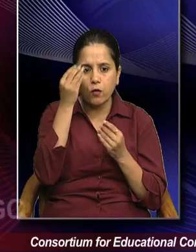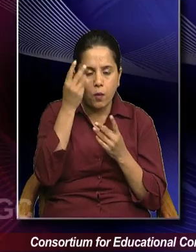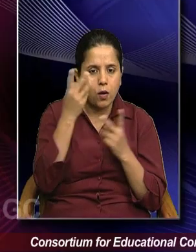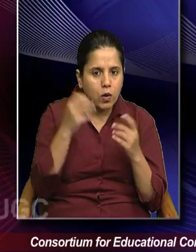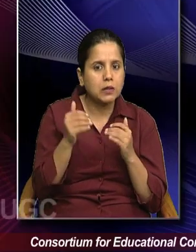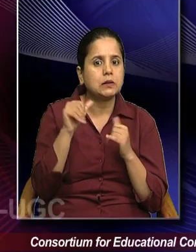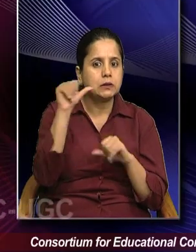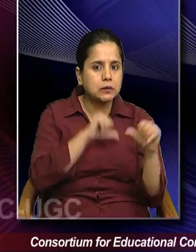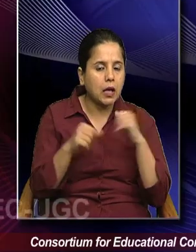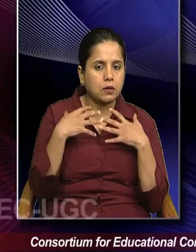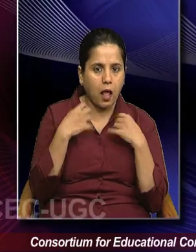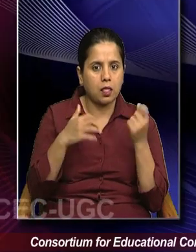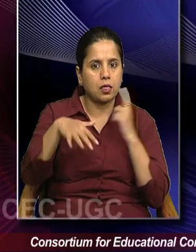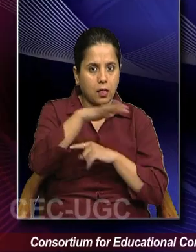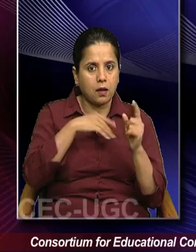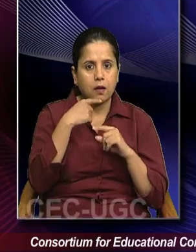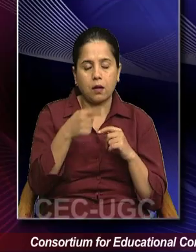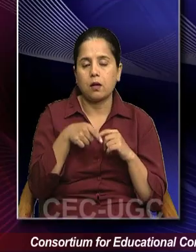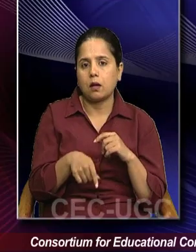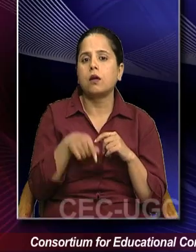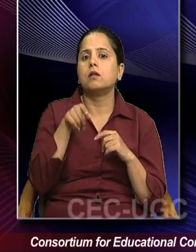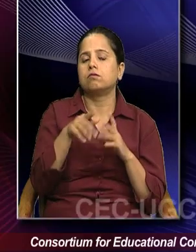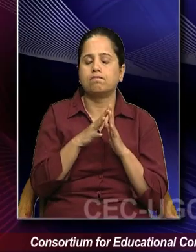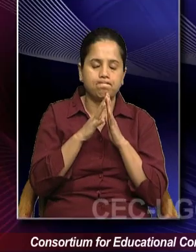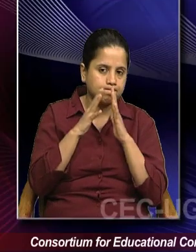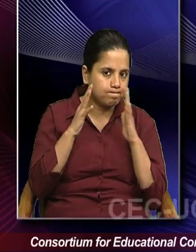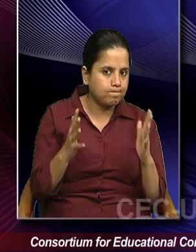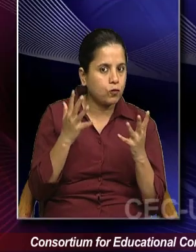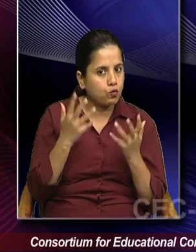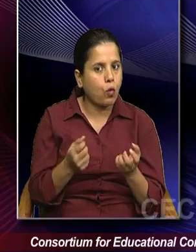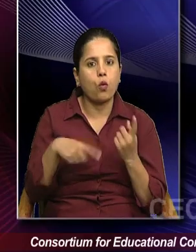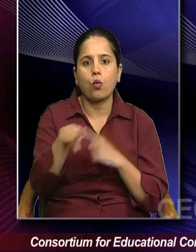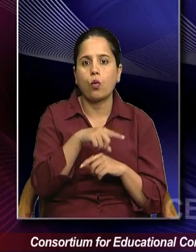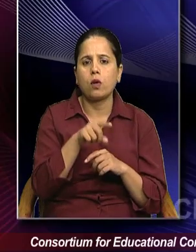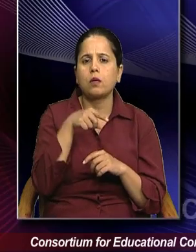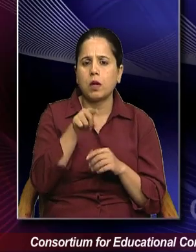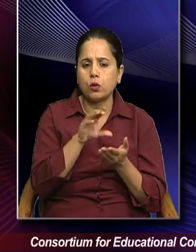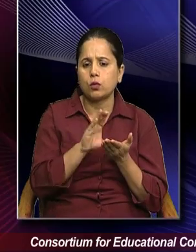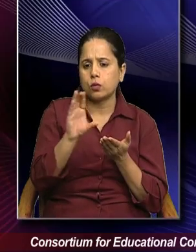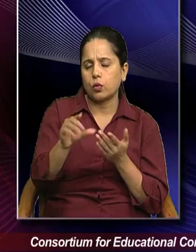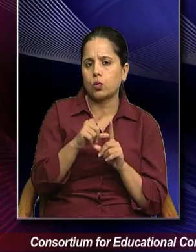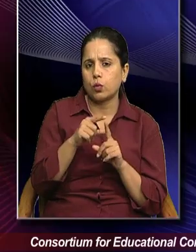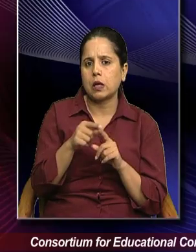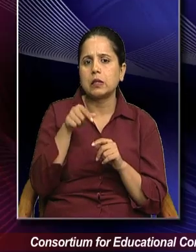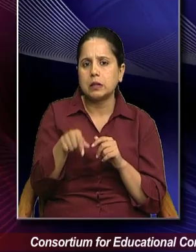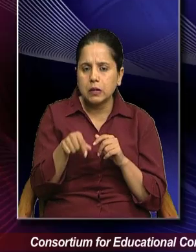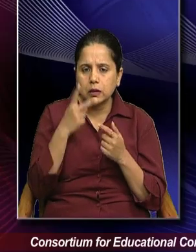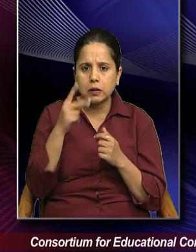technology, health, environment is immense. Invest in dedicated science